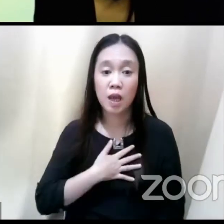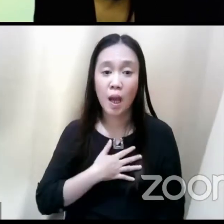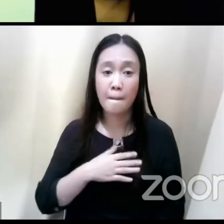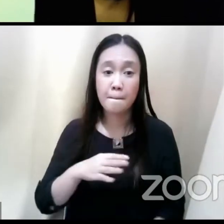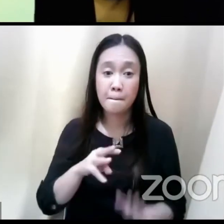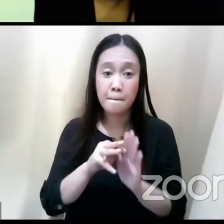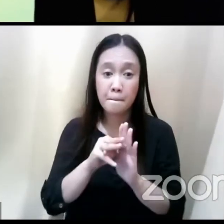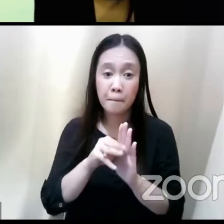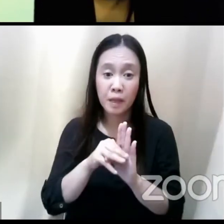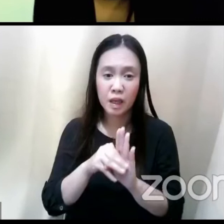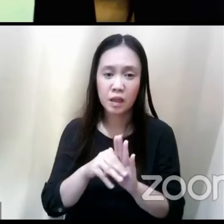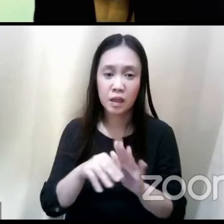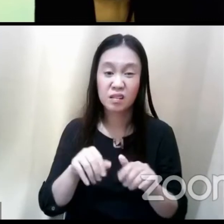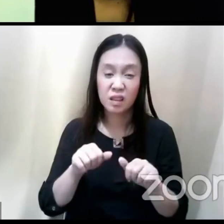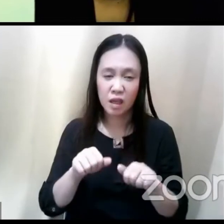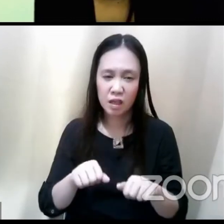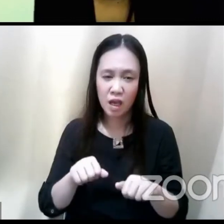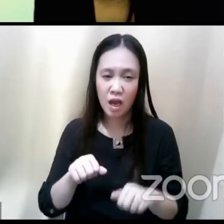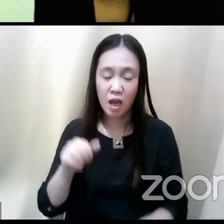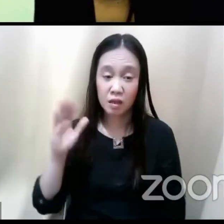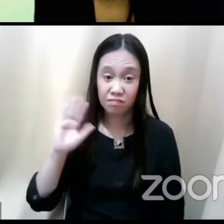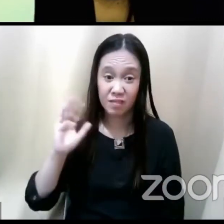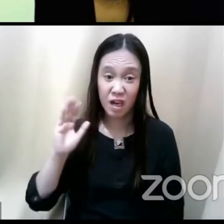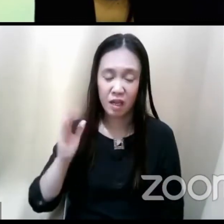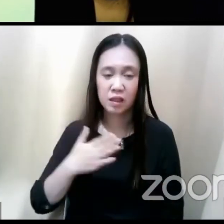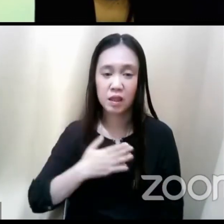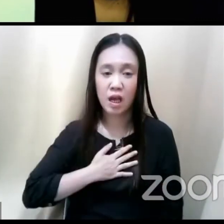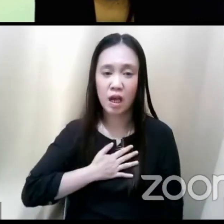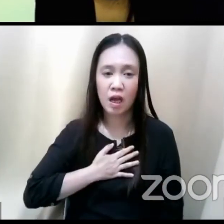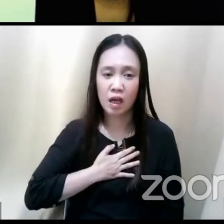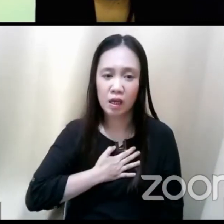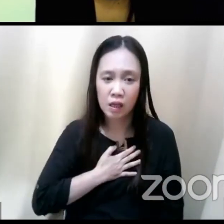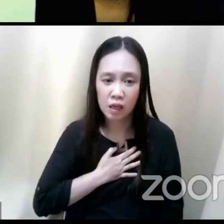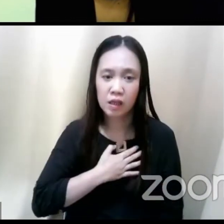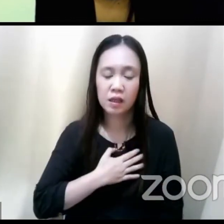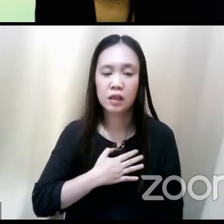Kaya naman siguro gawin ng right hand yun. And then yung chest compressions should be